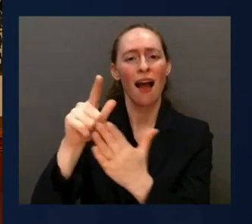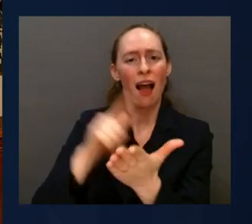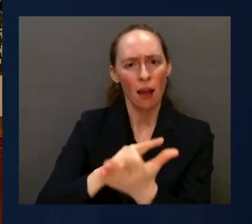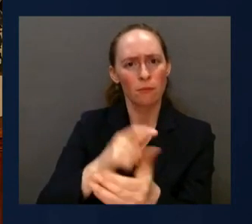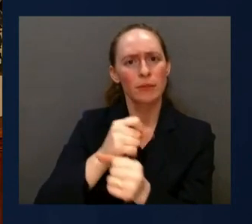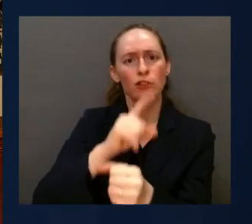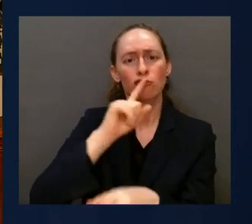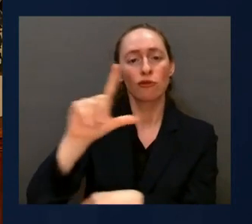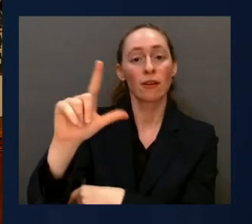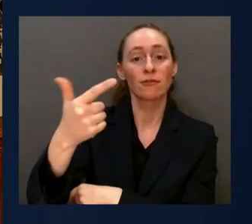with safety and dignity.